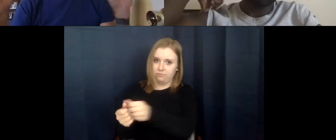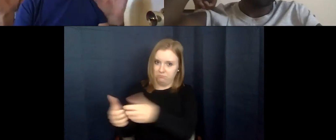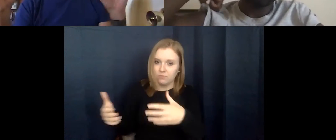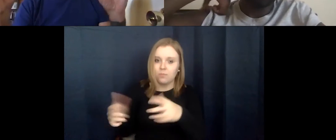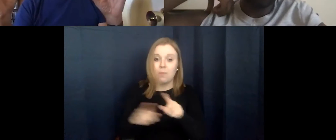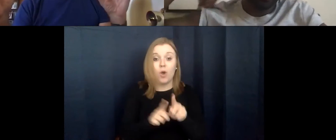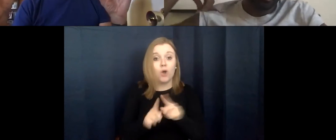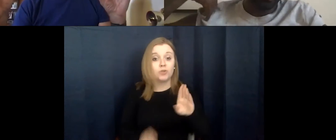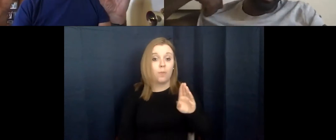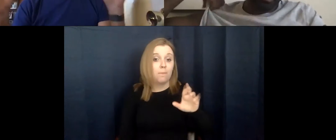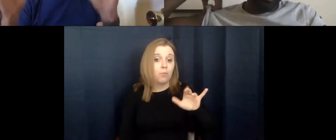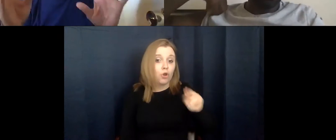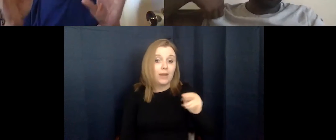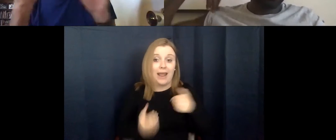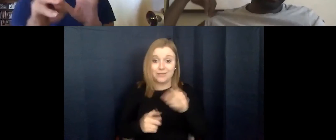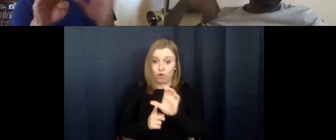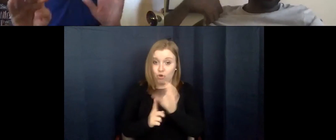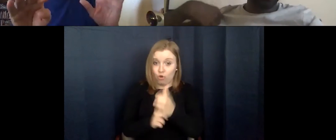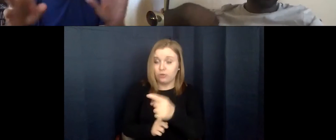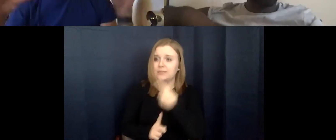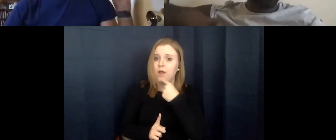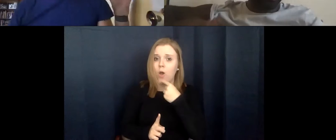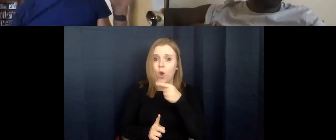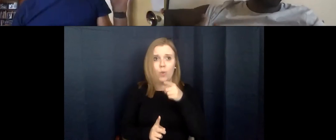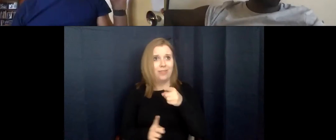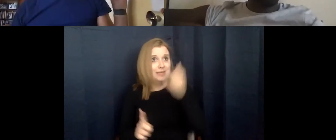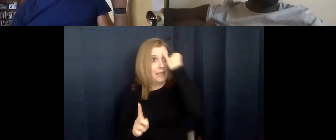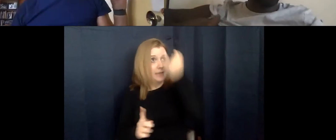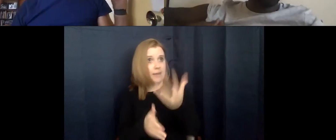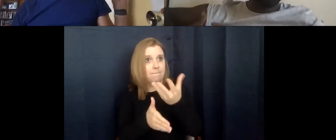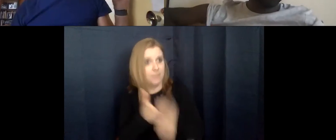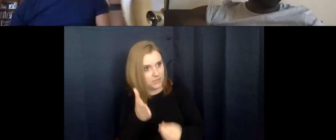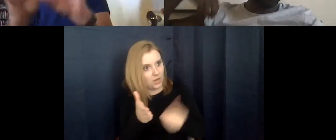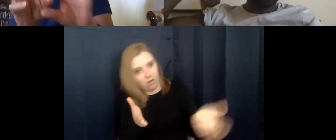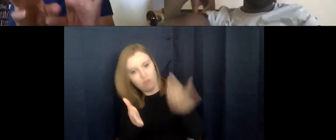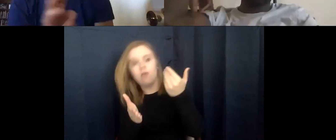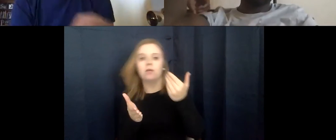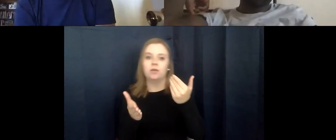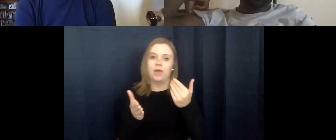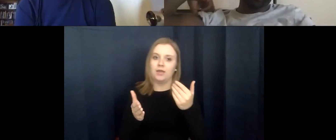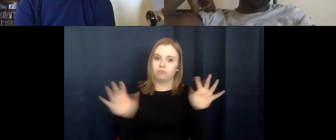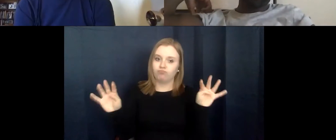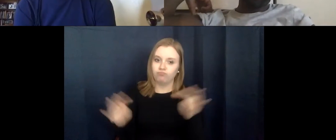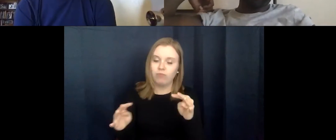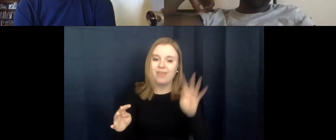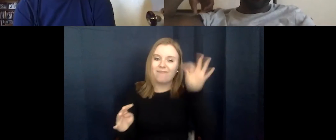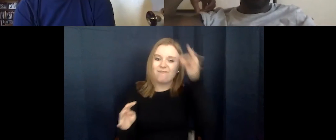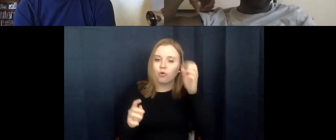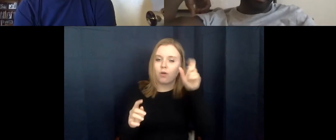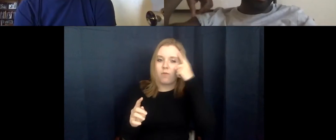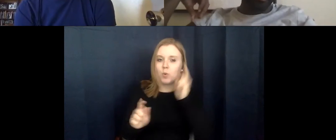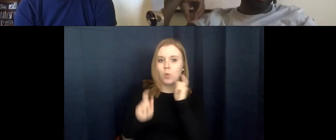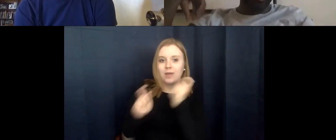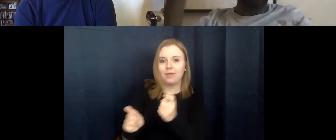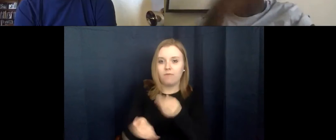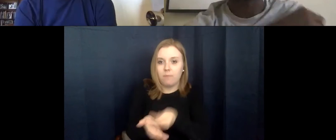has a cultural scene that goes like, oh wait, this idea is missing, and the federal government gives a lot of money for people to really dig into